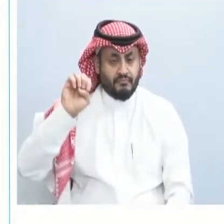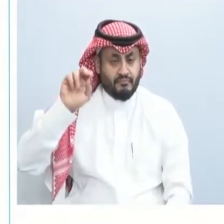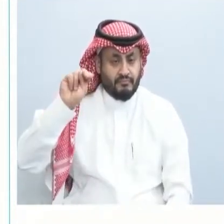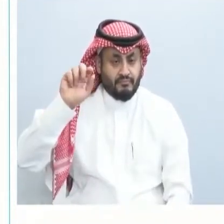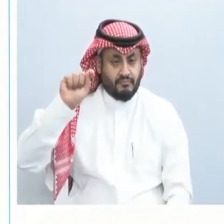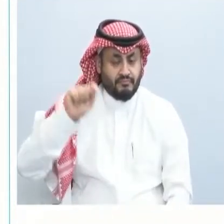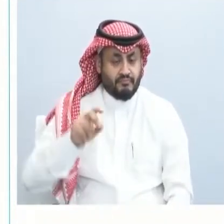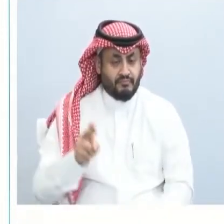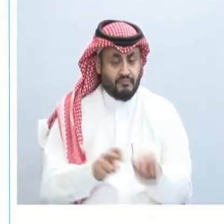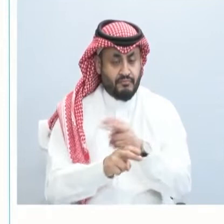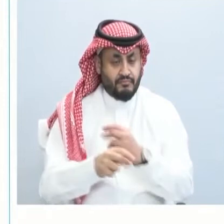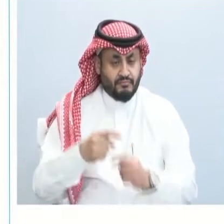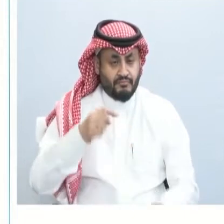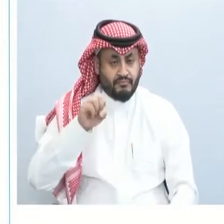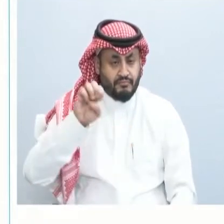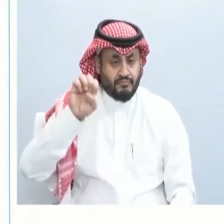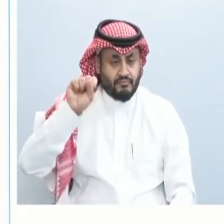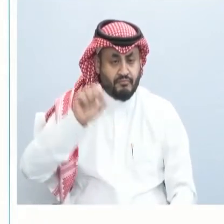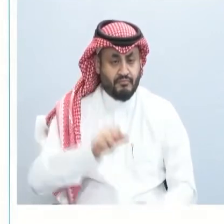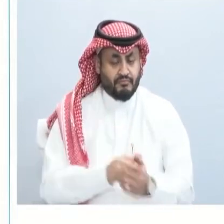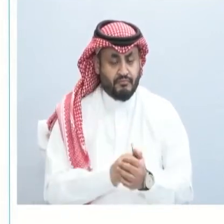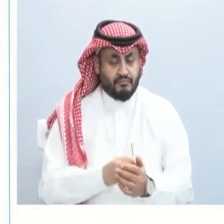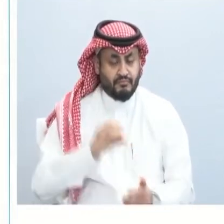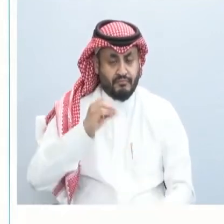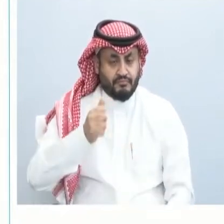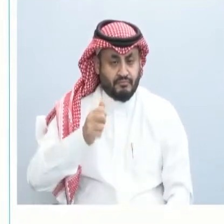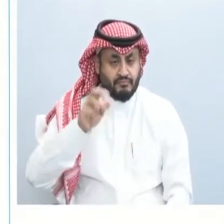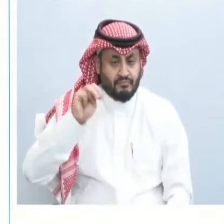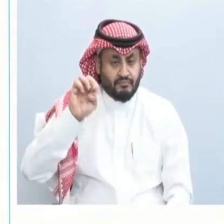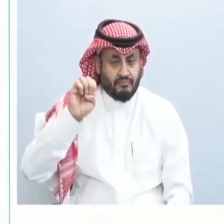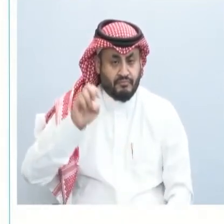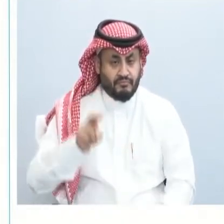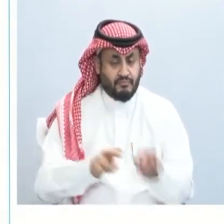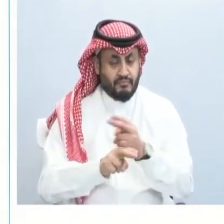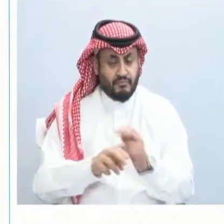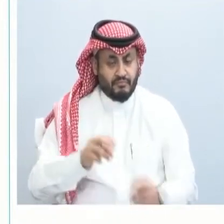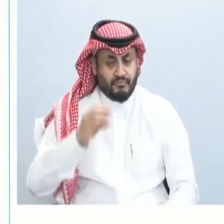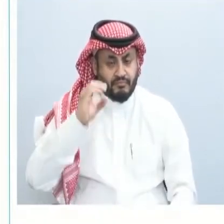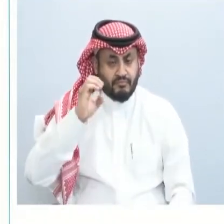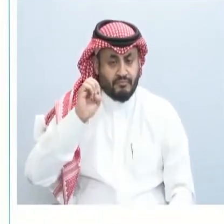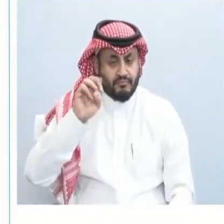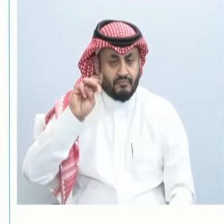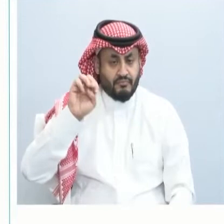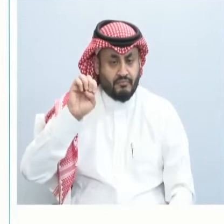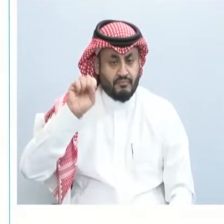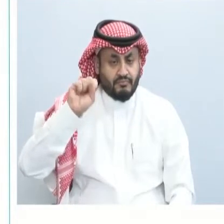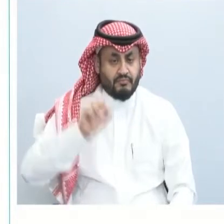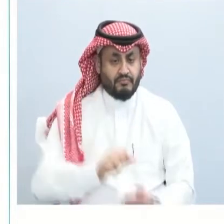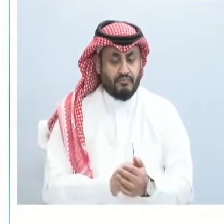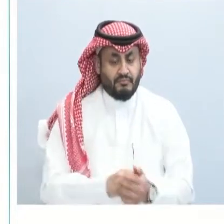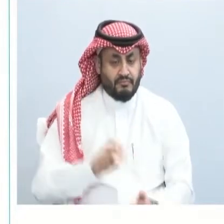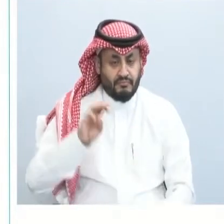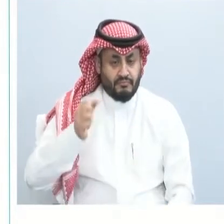will be goes. Came will be comes. and was, will be,